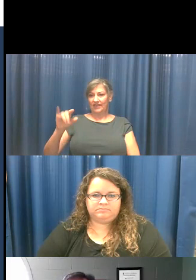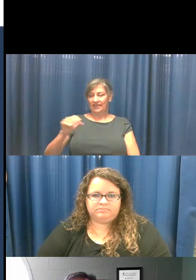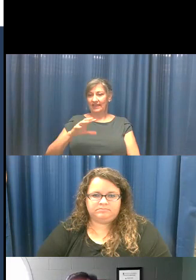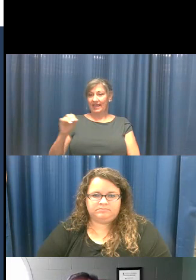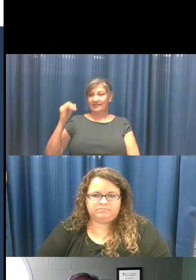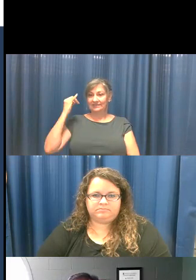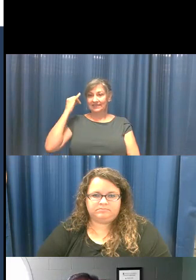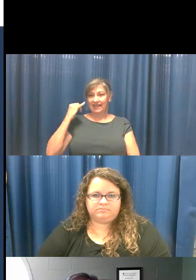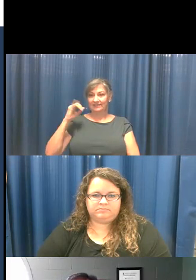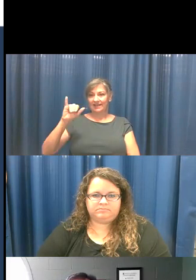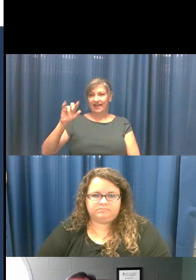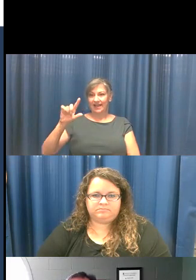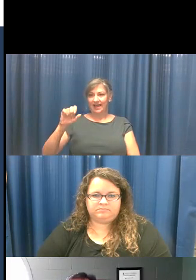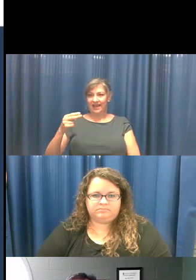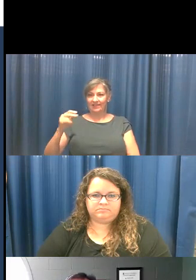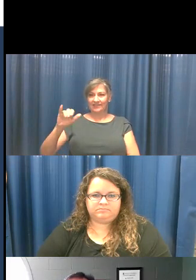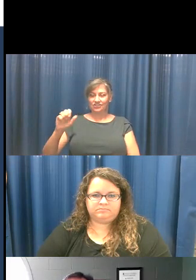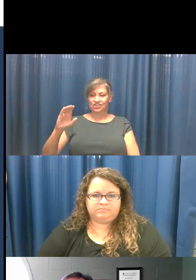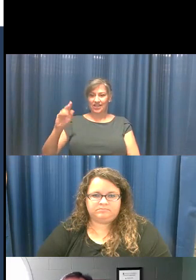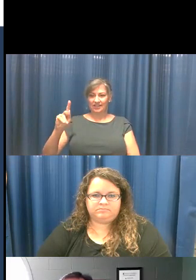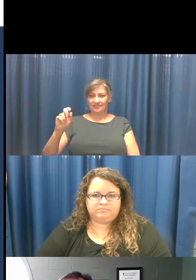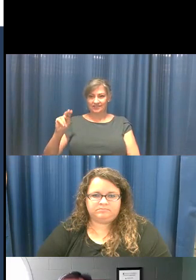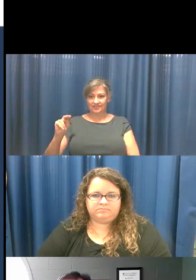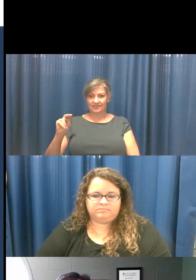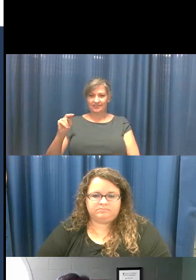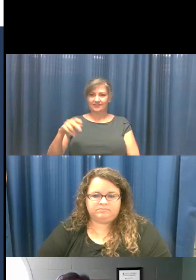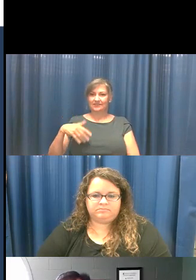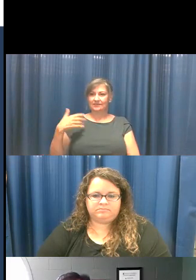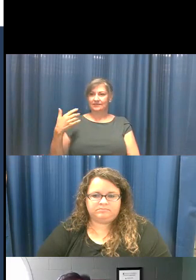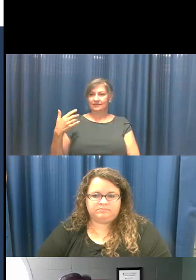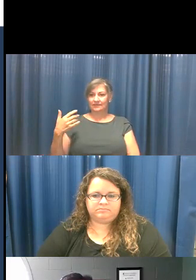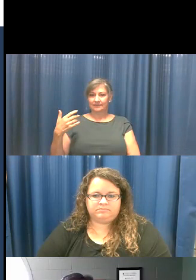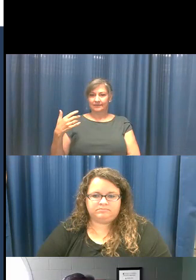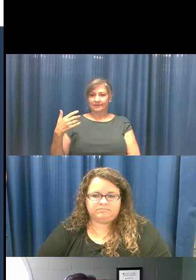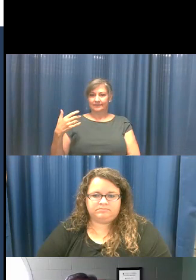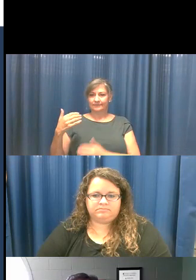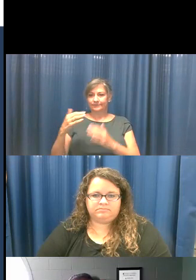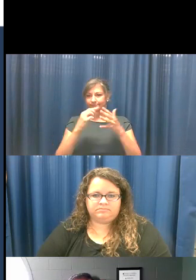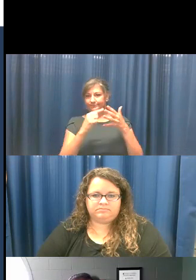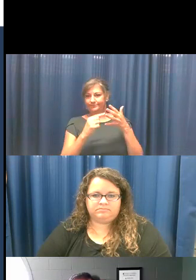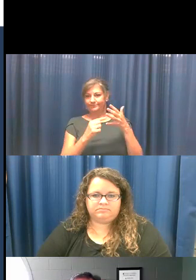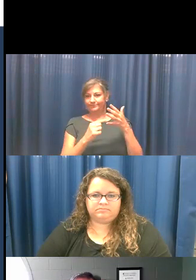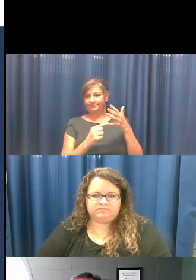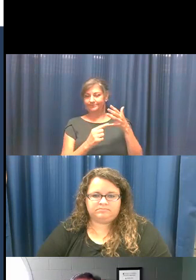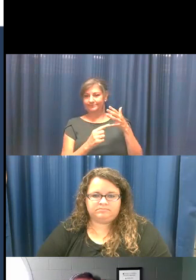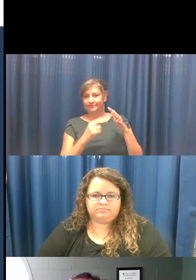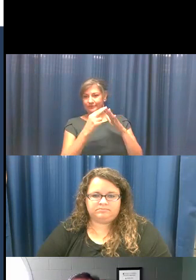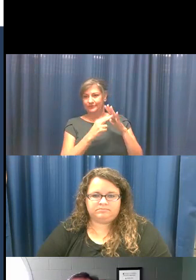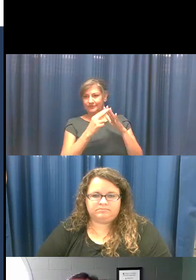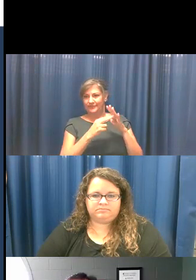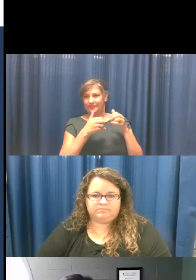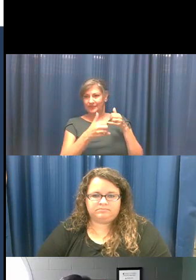Our Honors in Action program finished 2nd. In the Distinguished Chapter Officer Awards, first place went